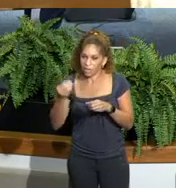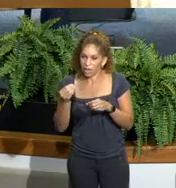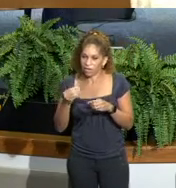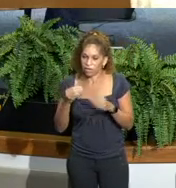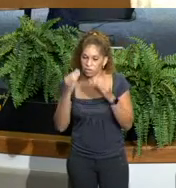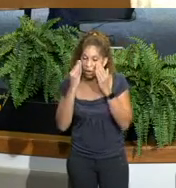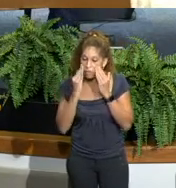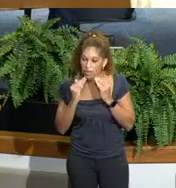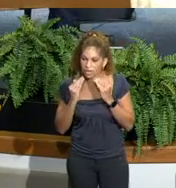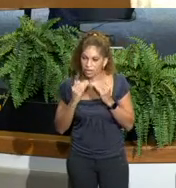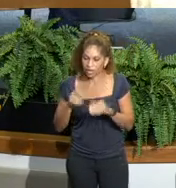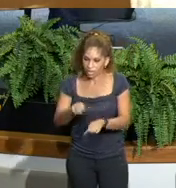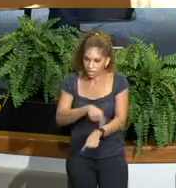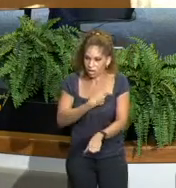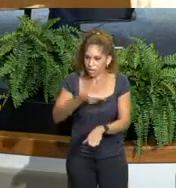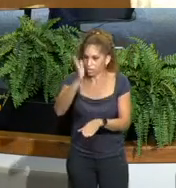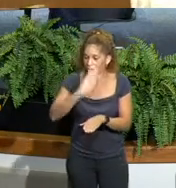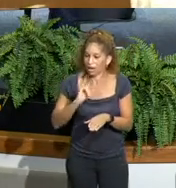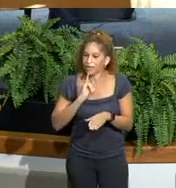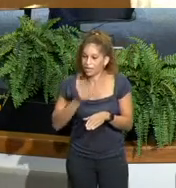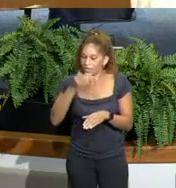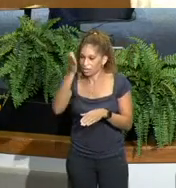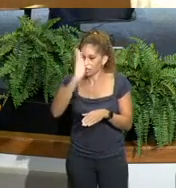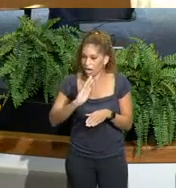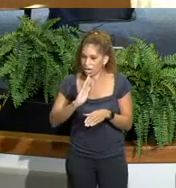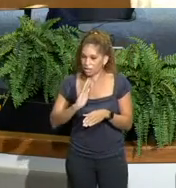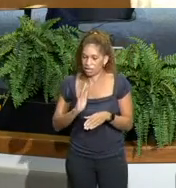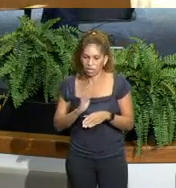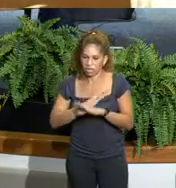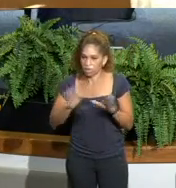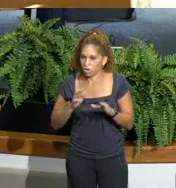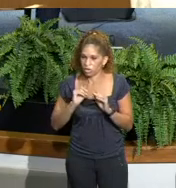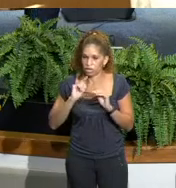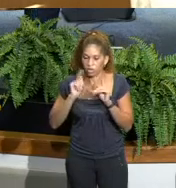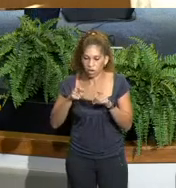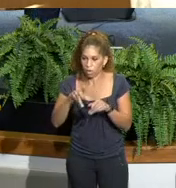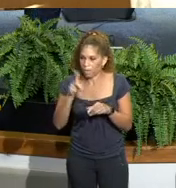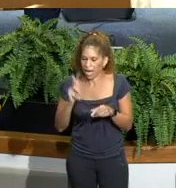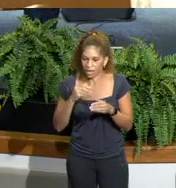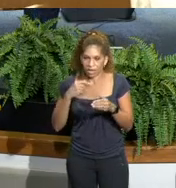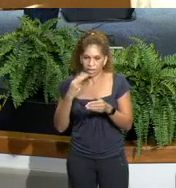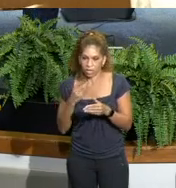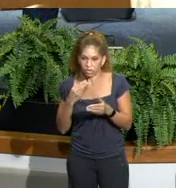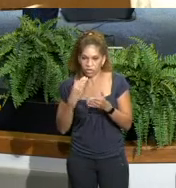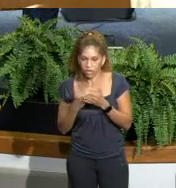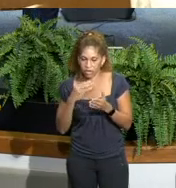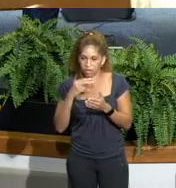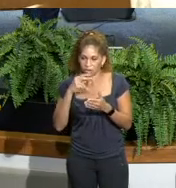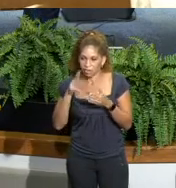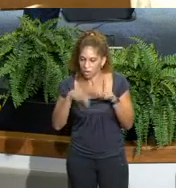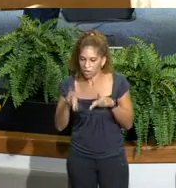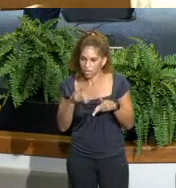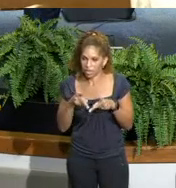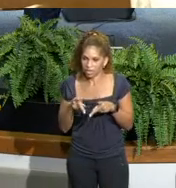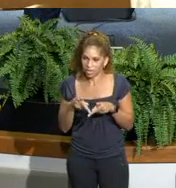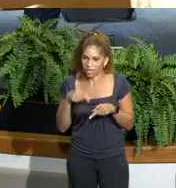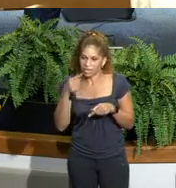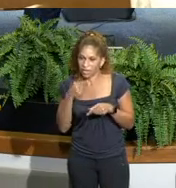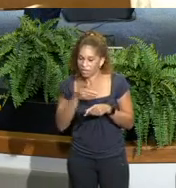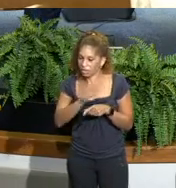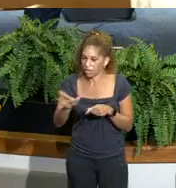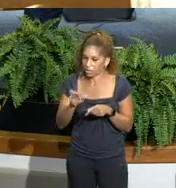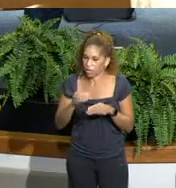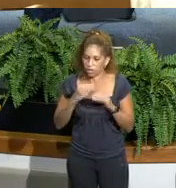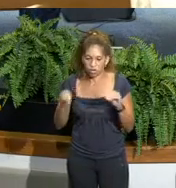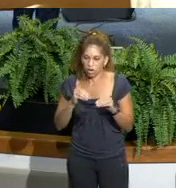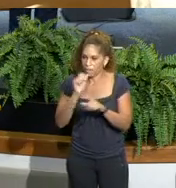long as God is God, refuse to go backwards. Look at your neighbor. Keep your mask on and tell them there's no